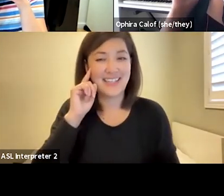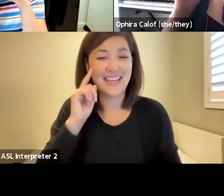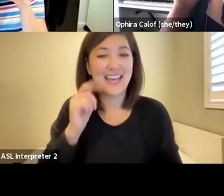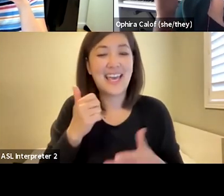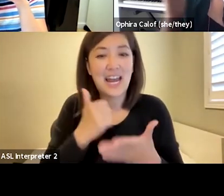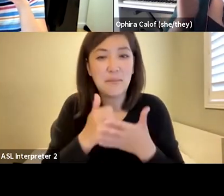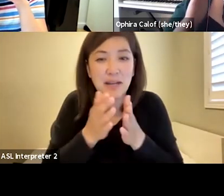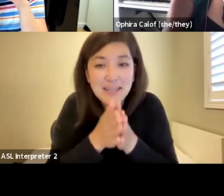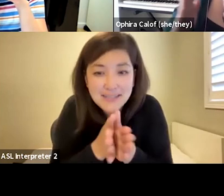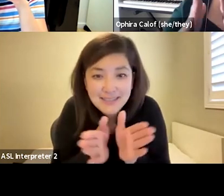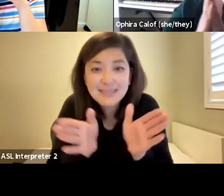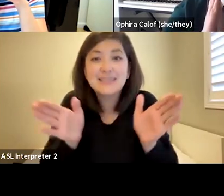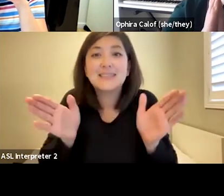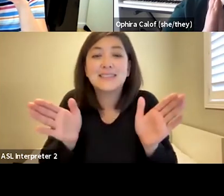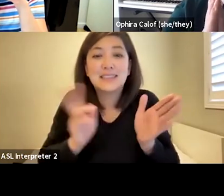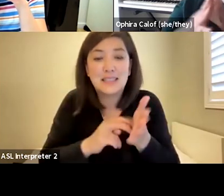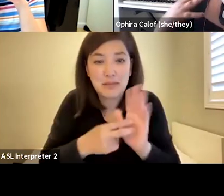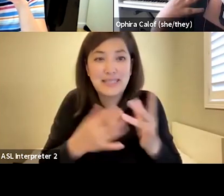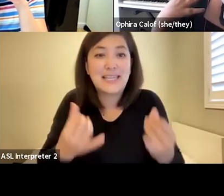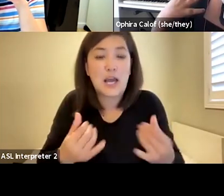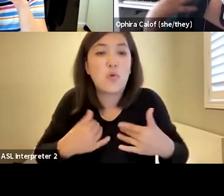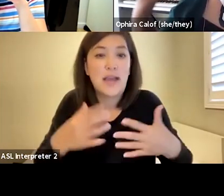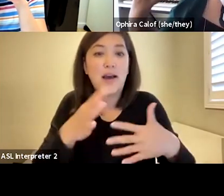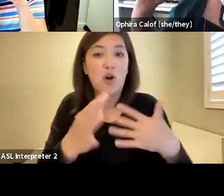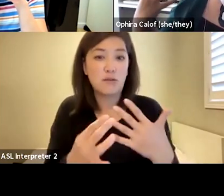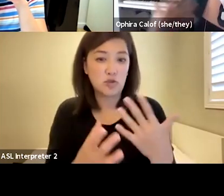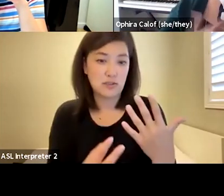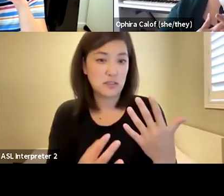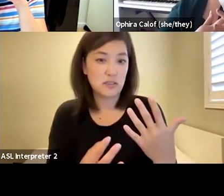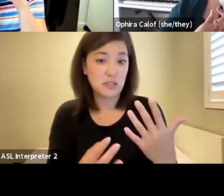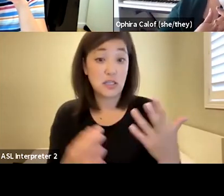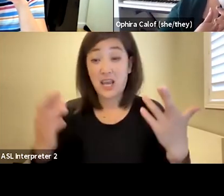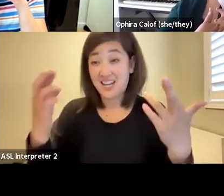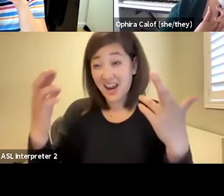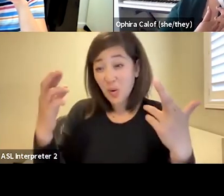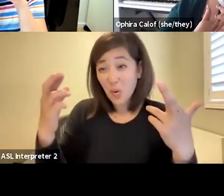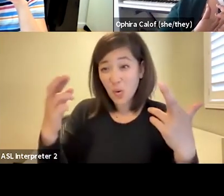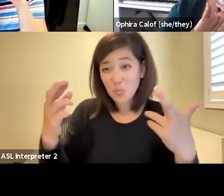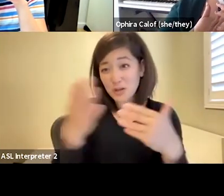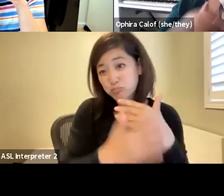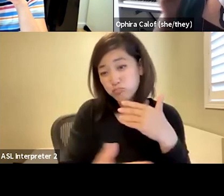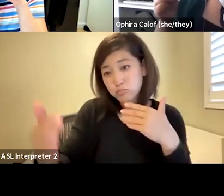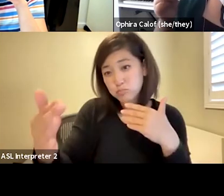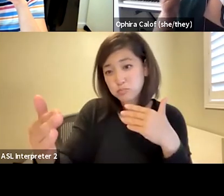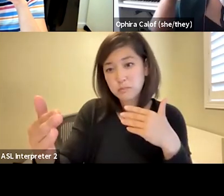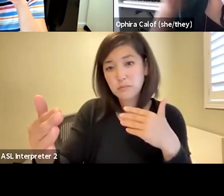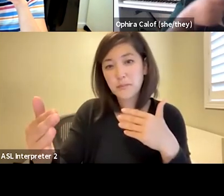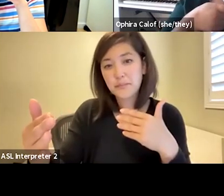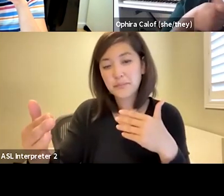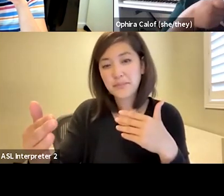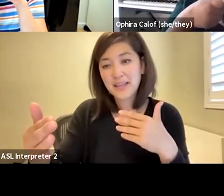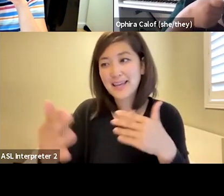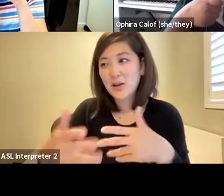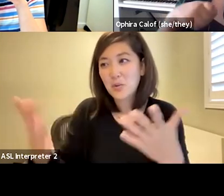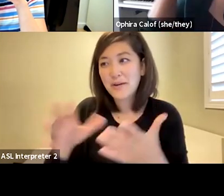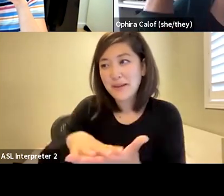the fact that we can have multiple options. And hopefully, my hope is that going forward, we take these things